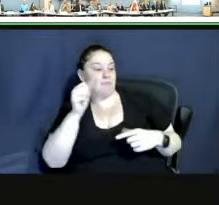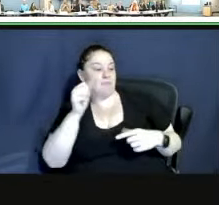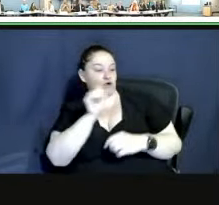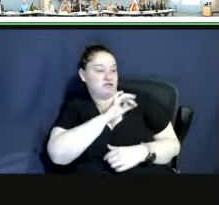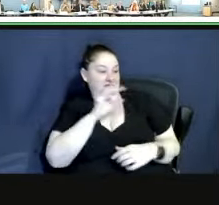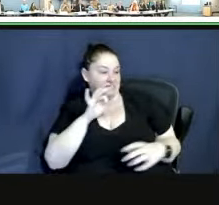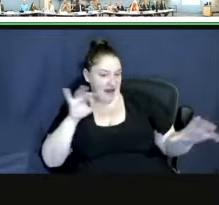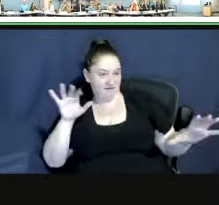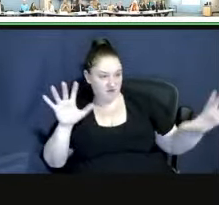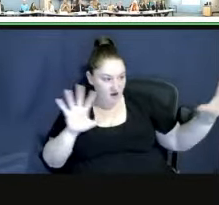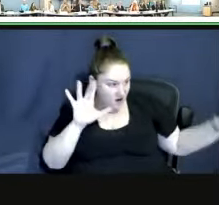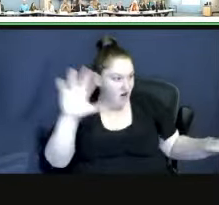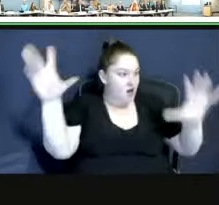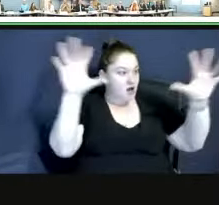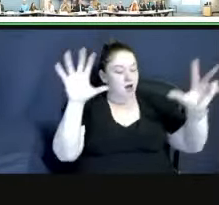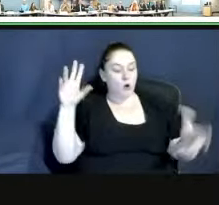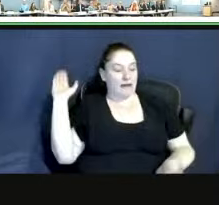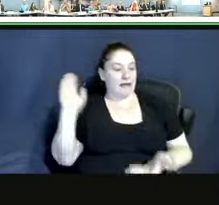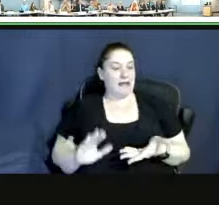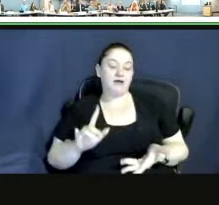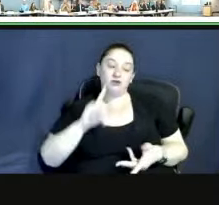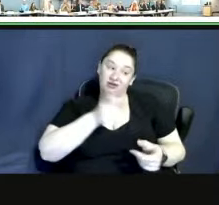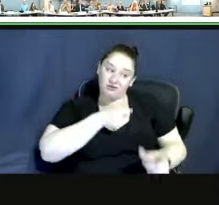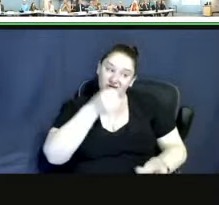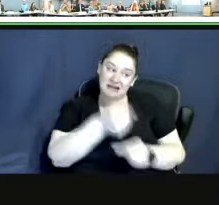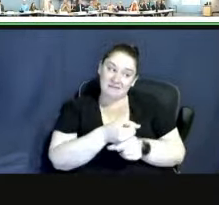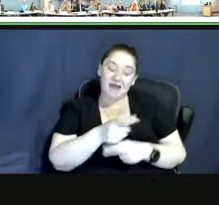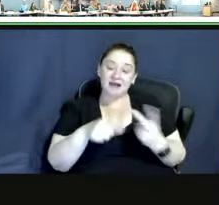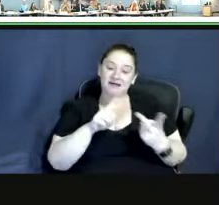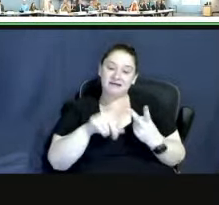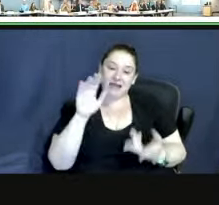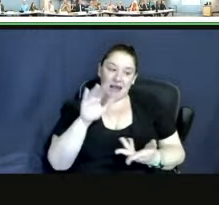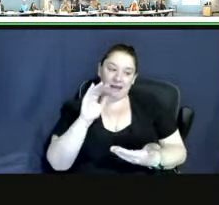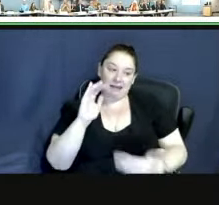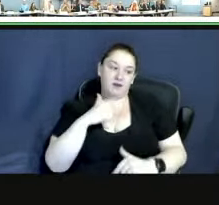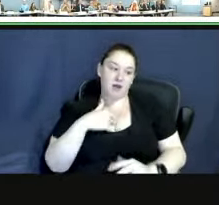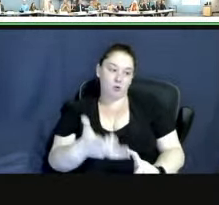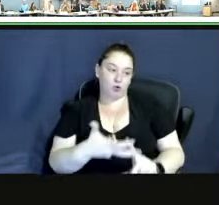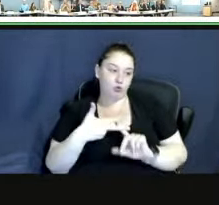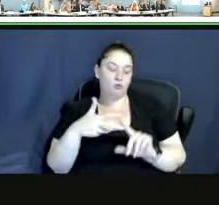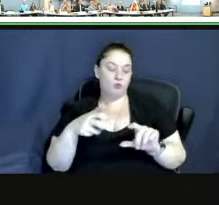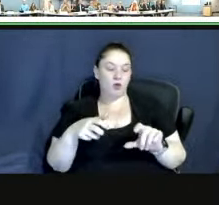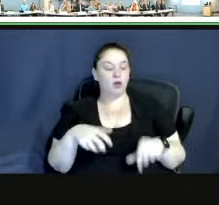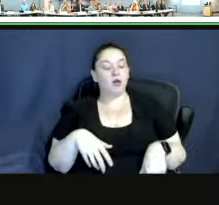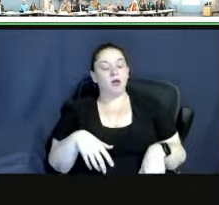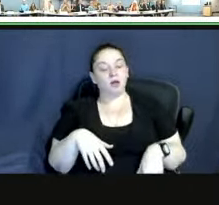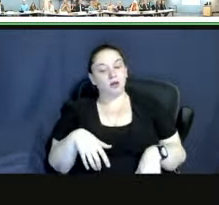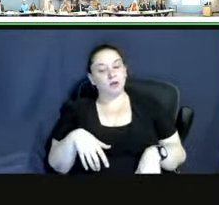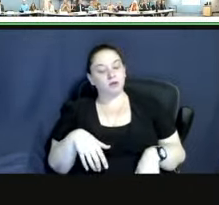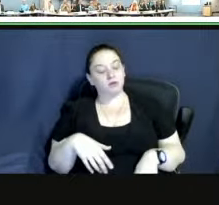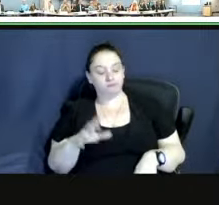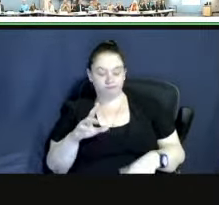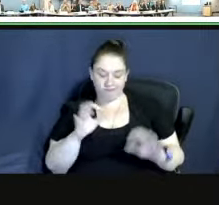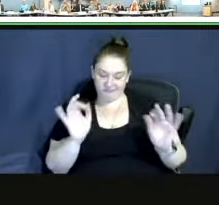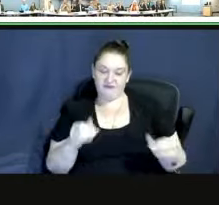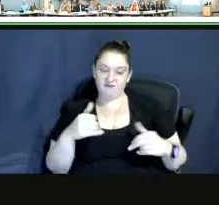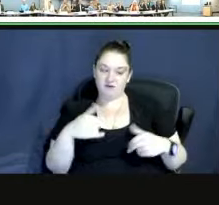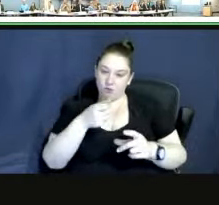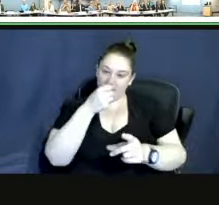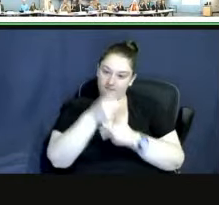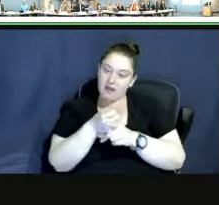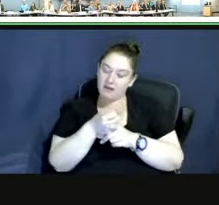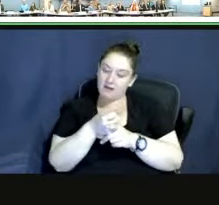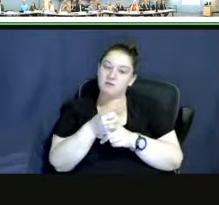think long-term, it could have an impact on our ability to recruit new employees. Certainly it has an impact, and I don't want to minimize this, you know, since